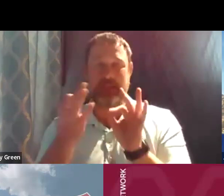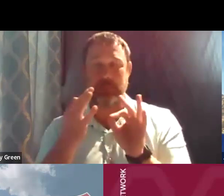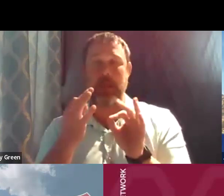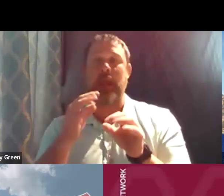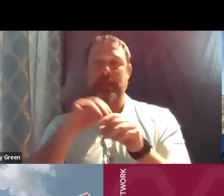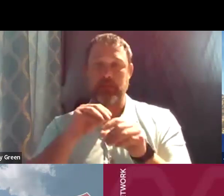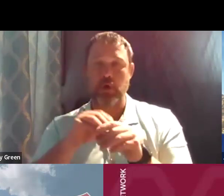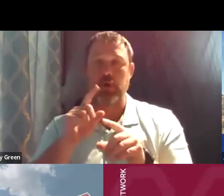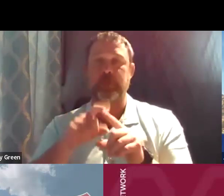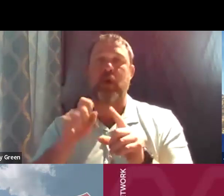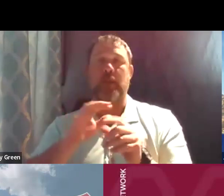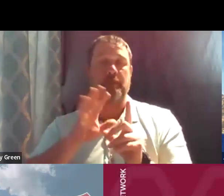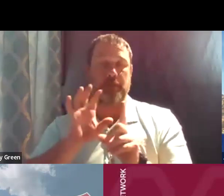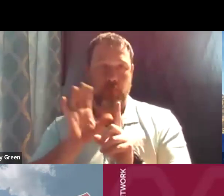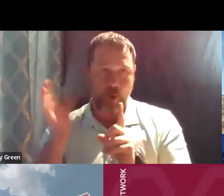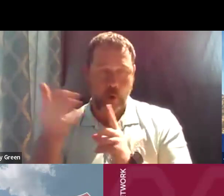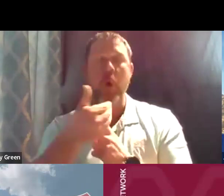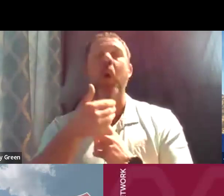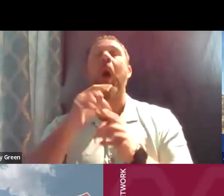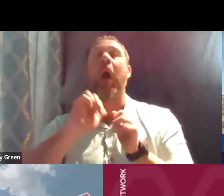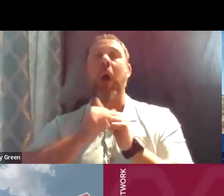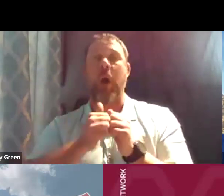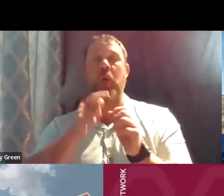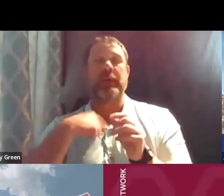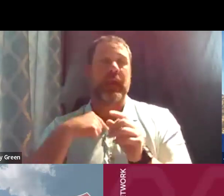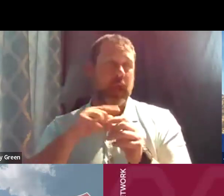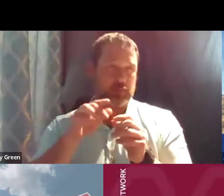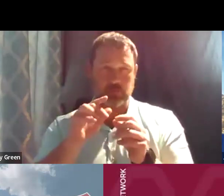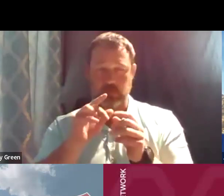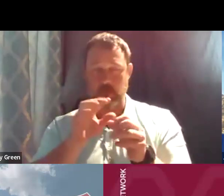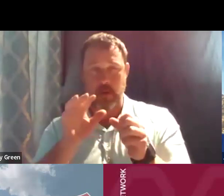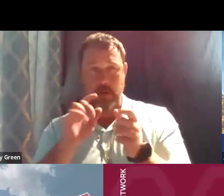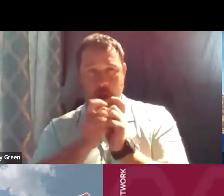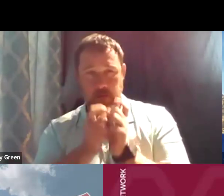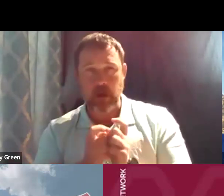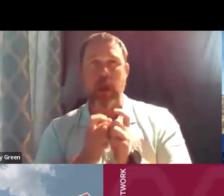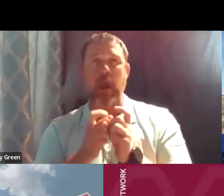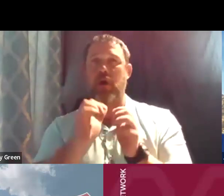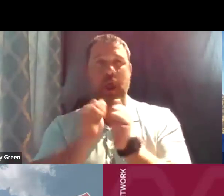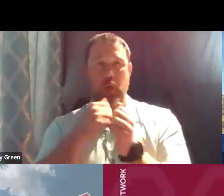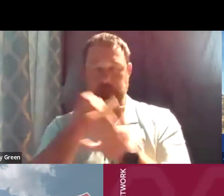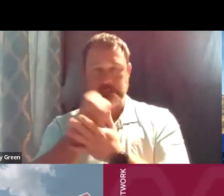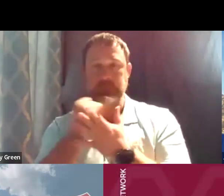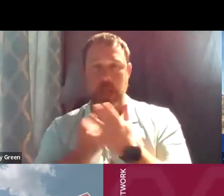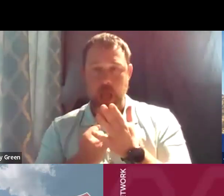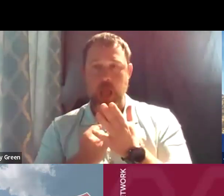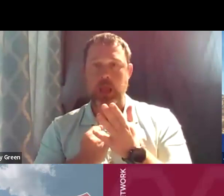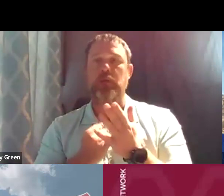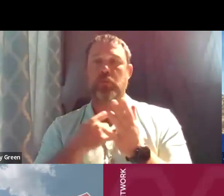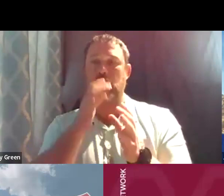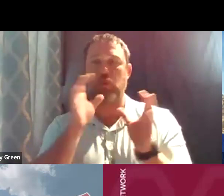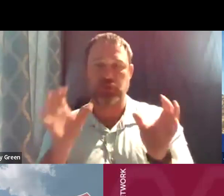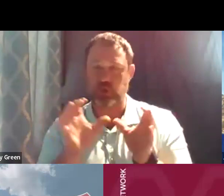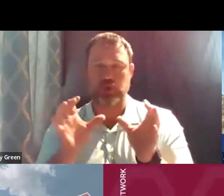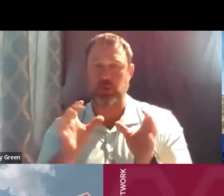the ecosystem on how we can, further refine or modify our thinking or how we design those things, we will do that. It